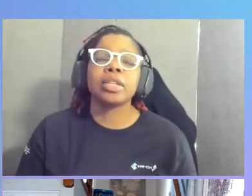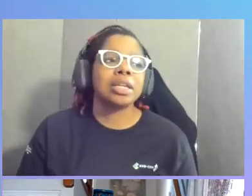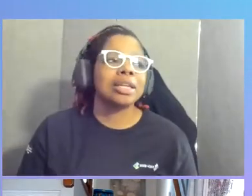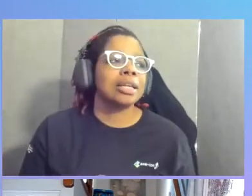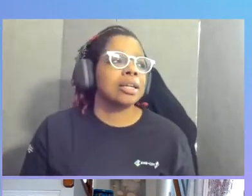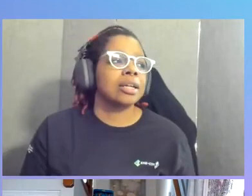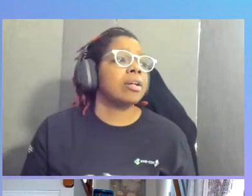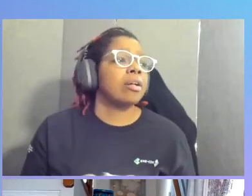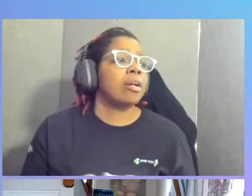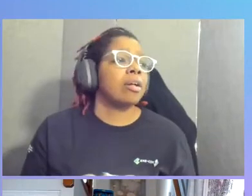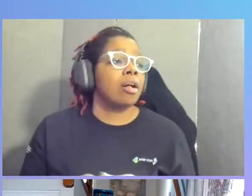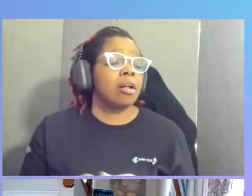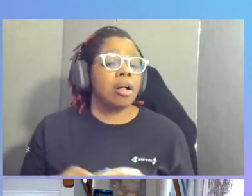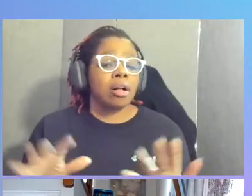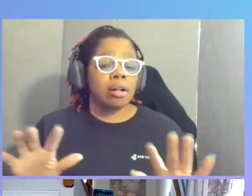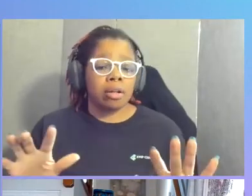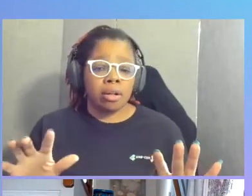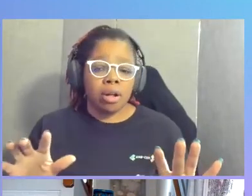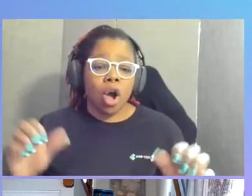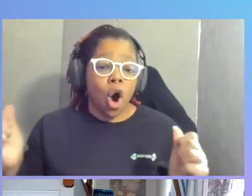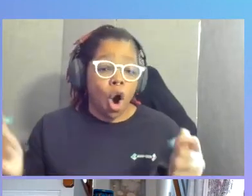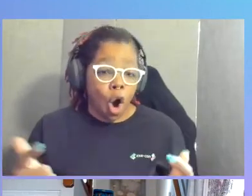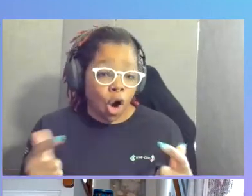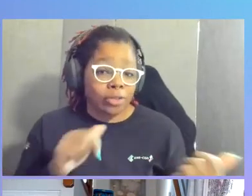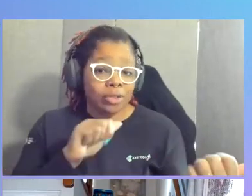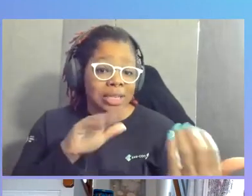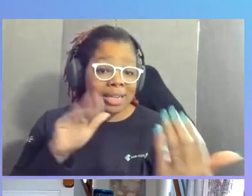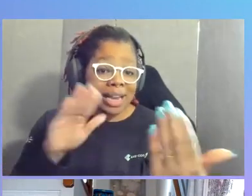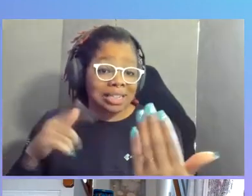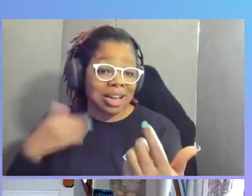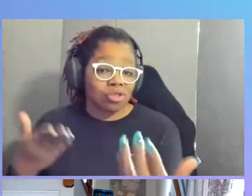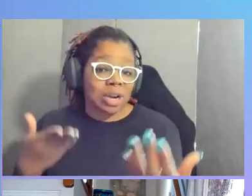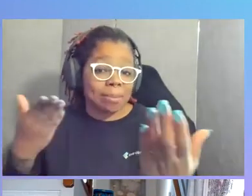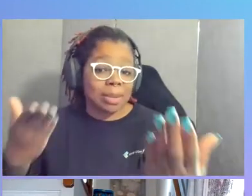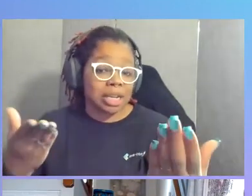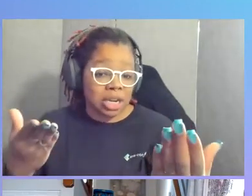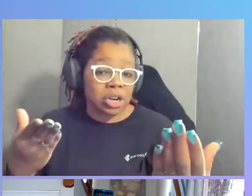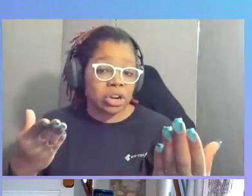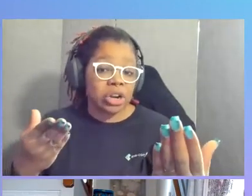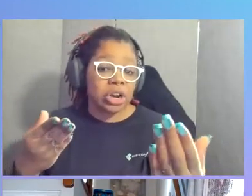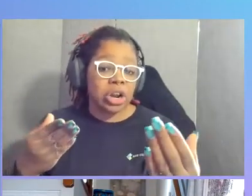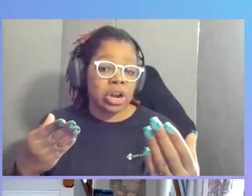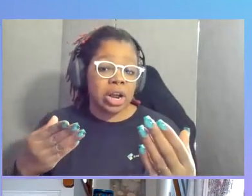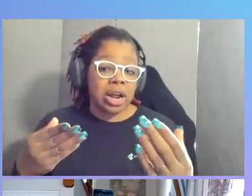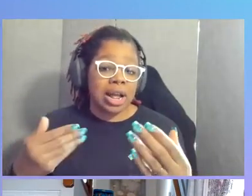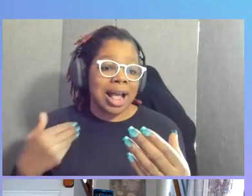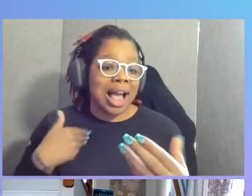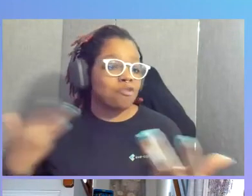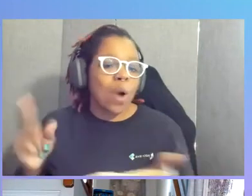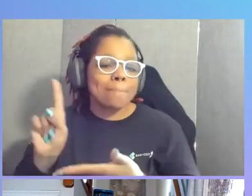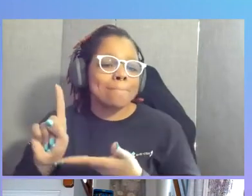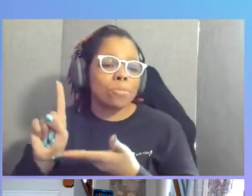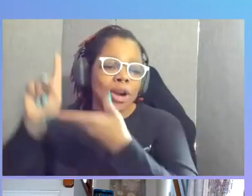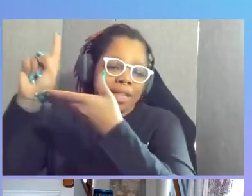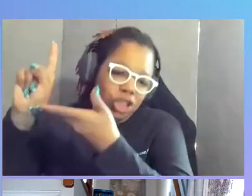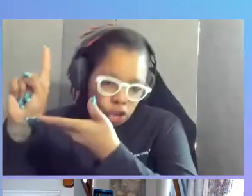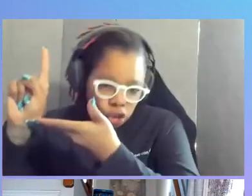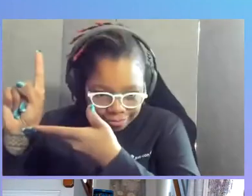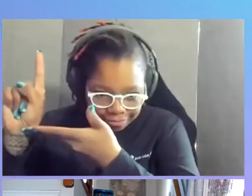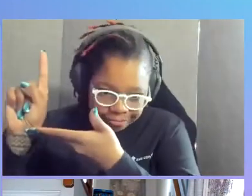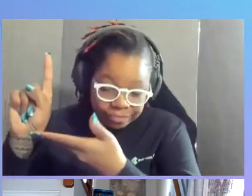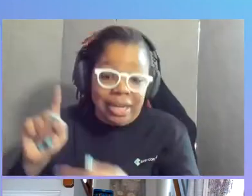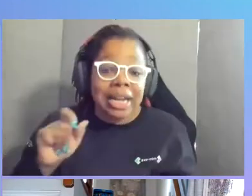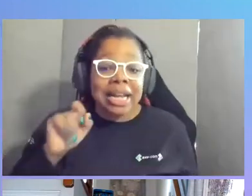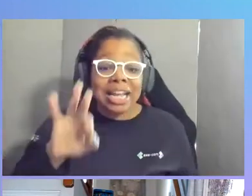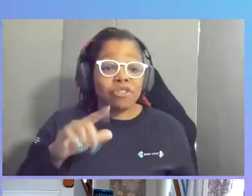safety, right? All of the tactics I'm recommending here are dripping with privilege, right? If you